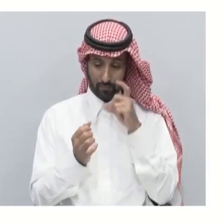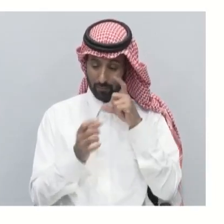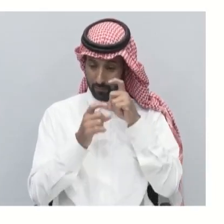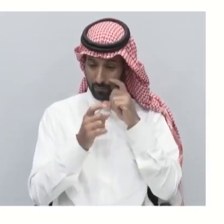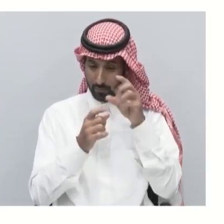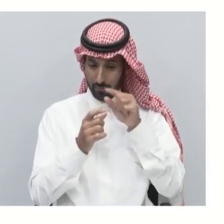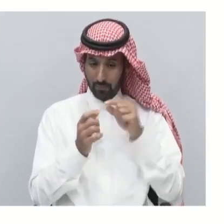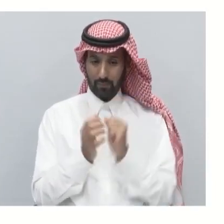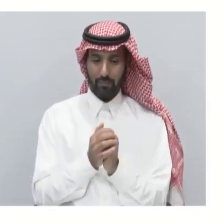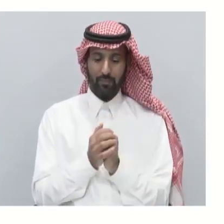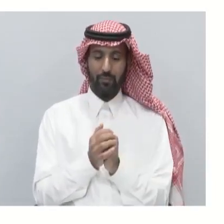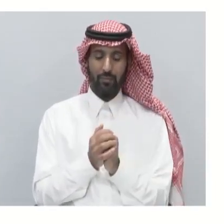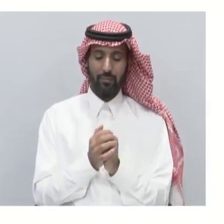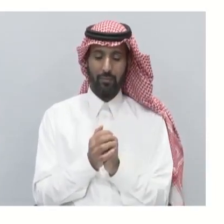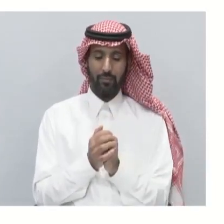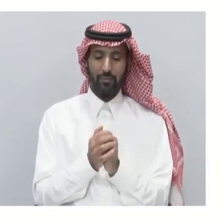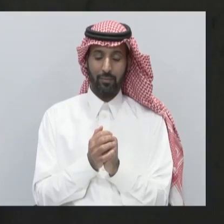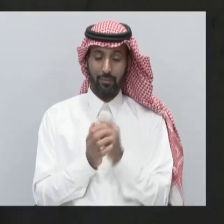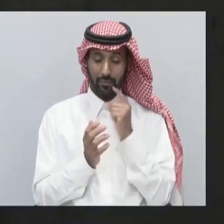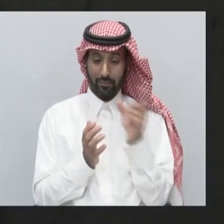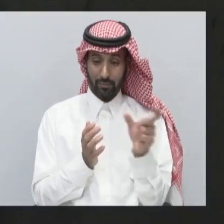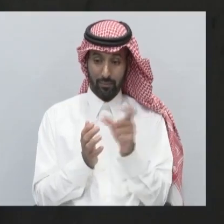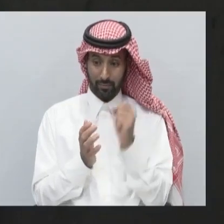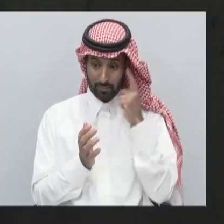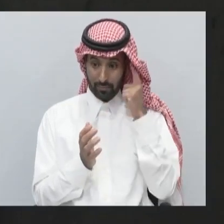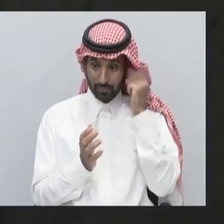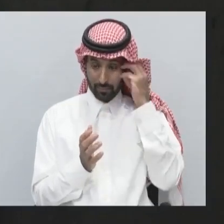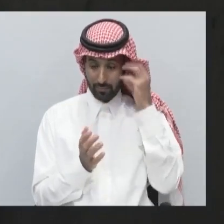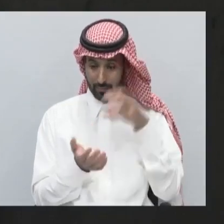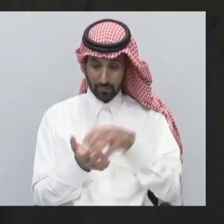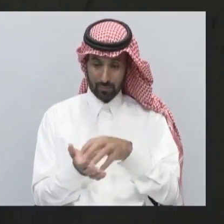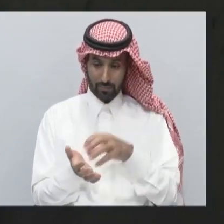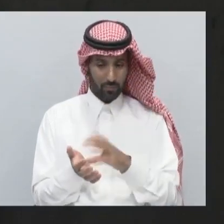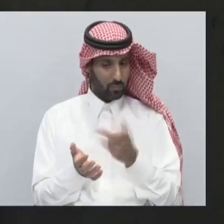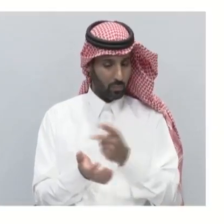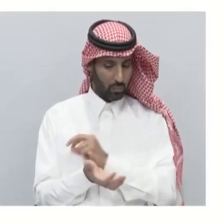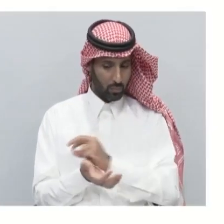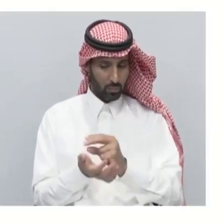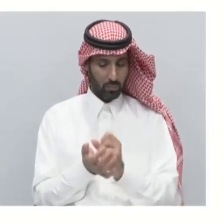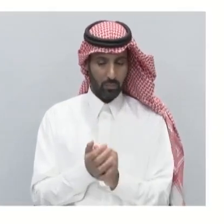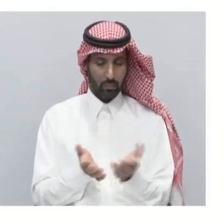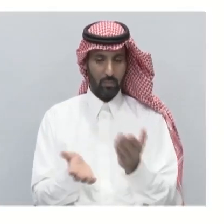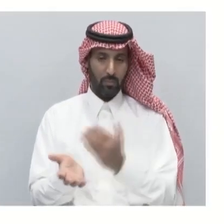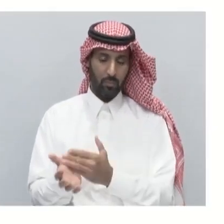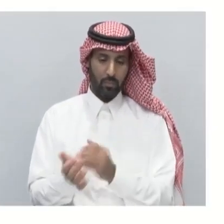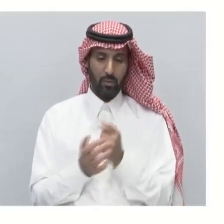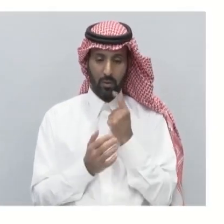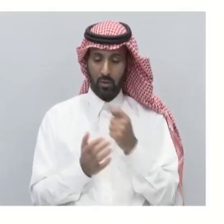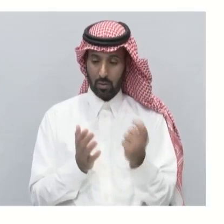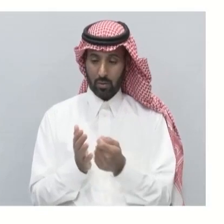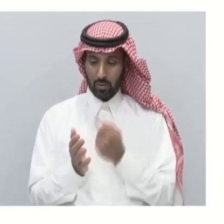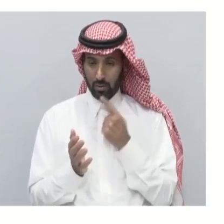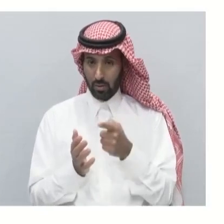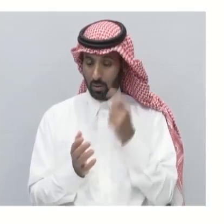in here. Okay, the following idea, which is the content of the email. Next, I am writing